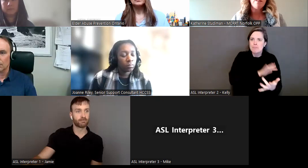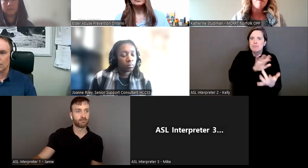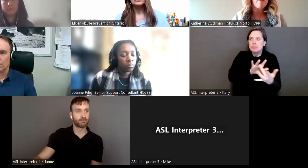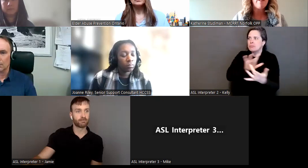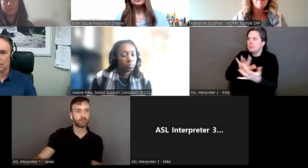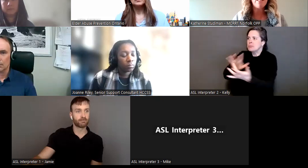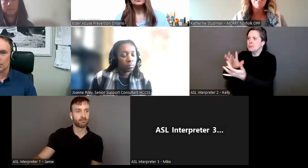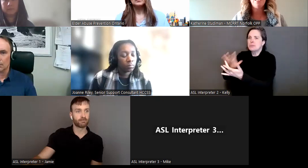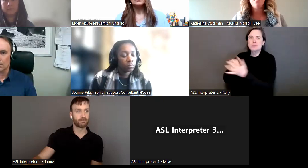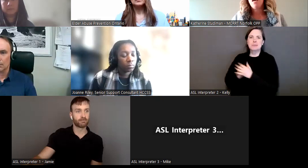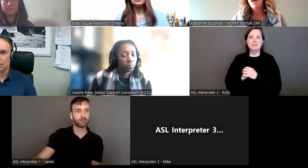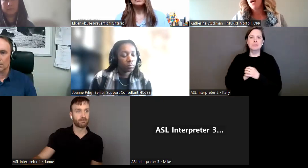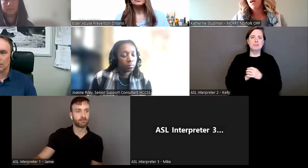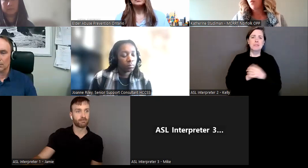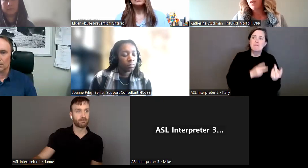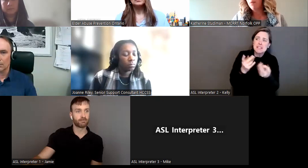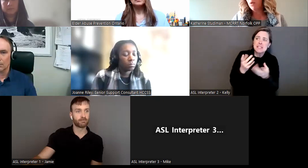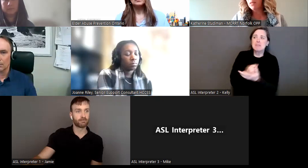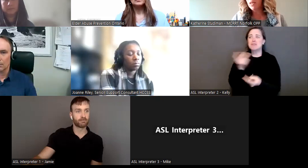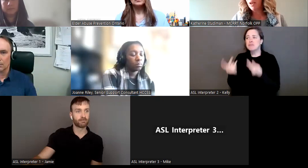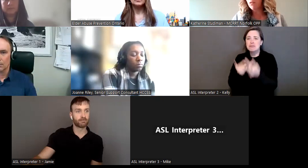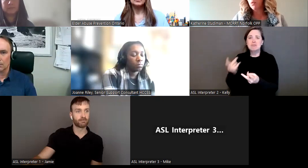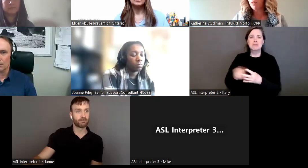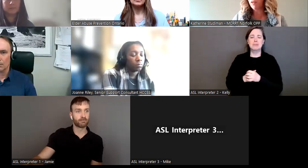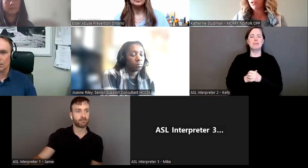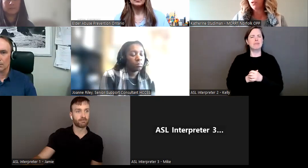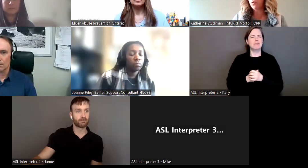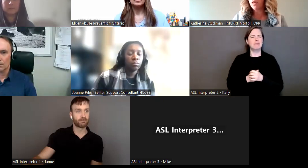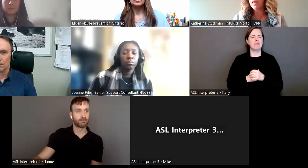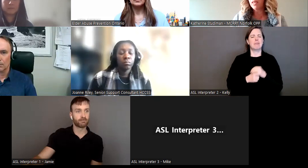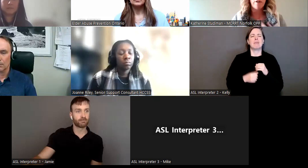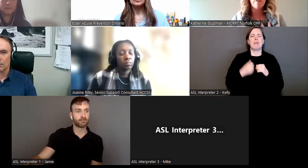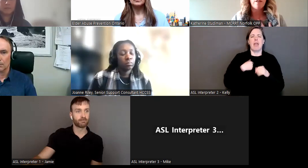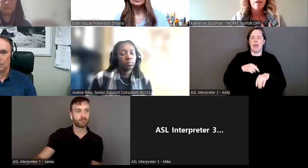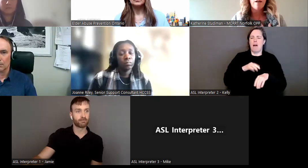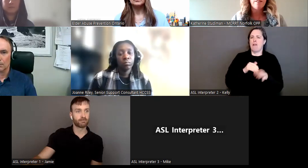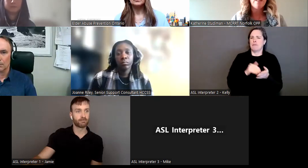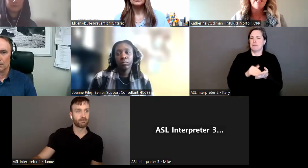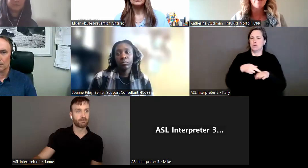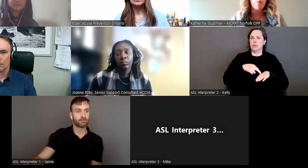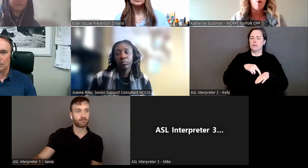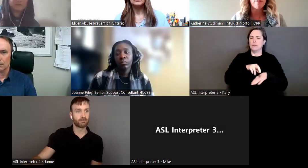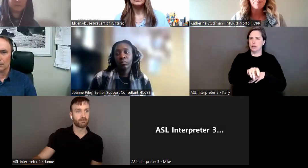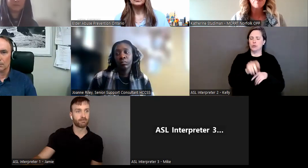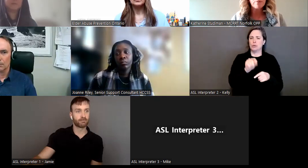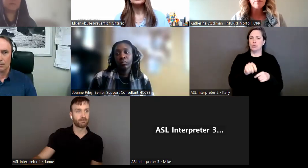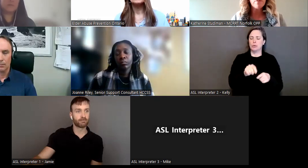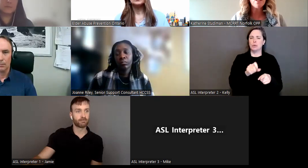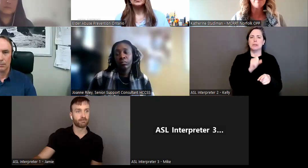of that friendly visiting. One of the big ones that I also refer to is our senior